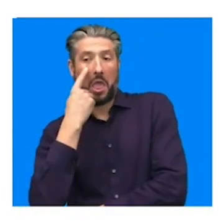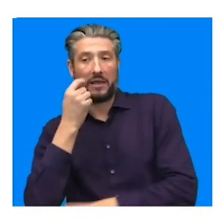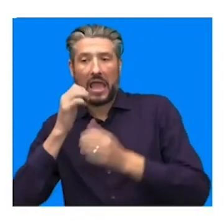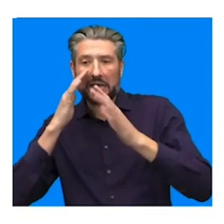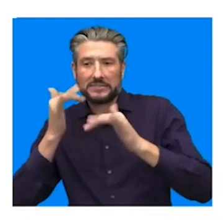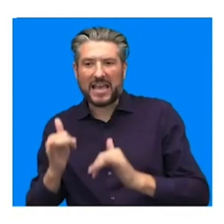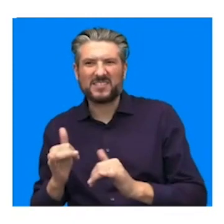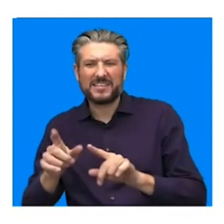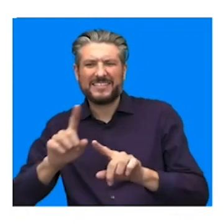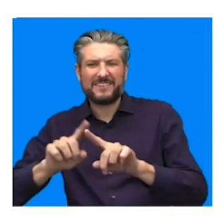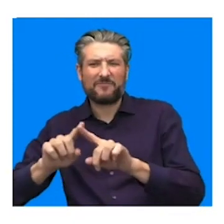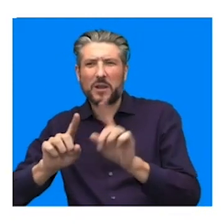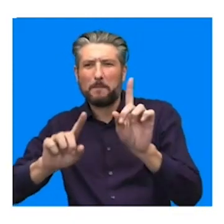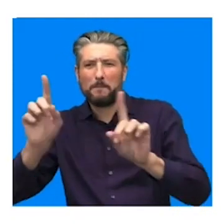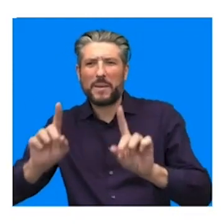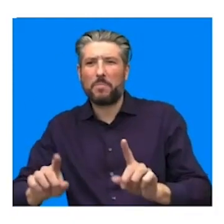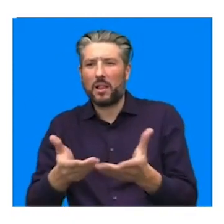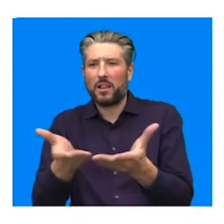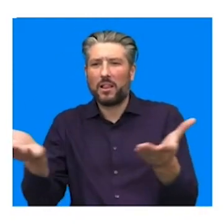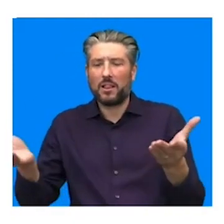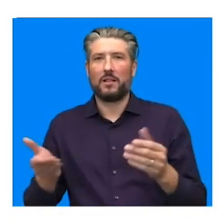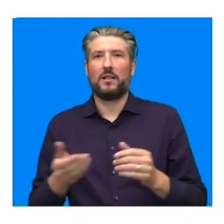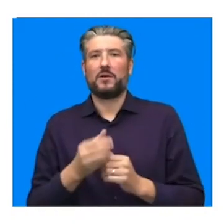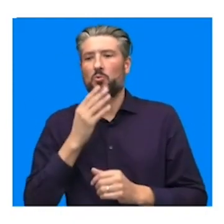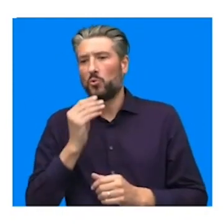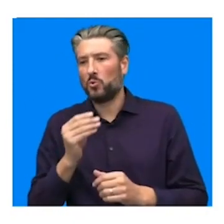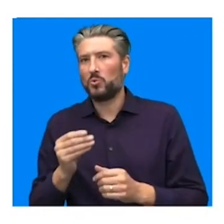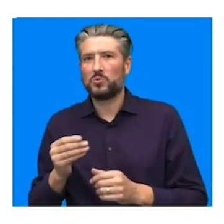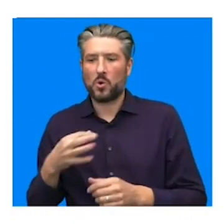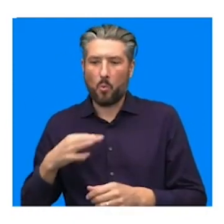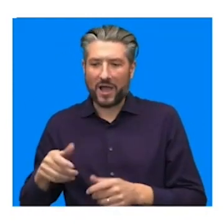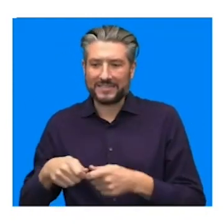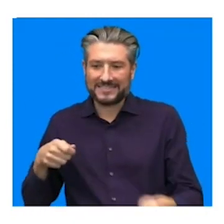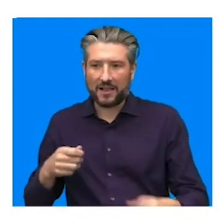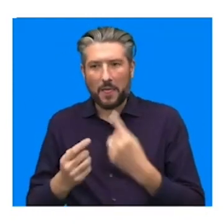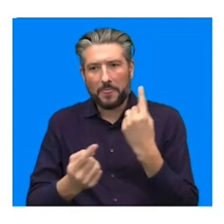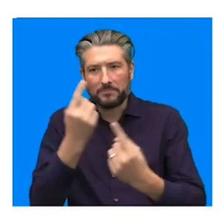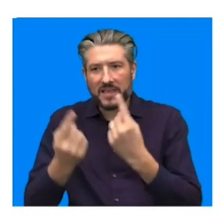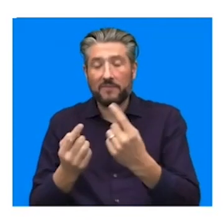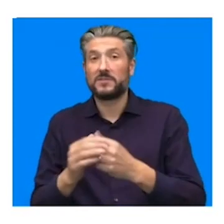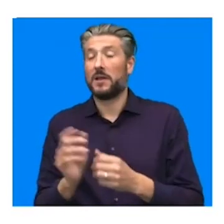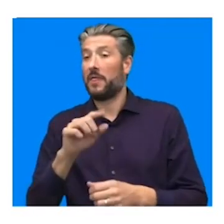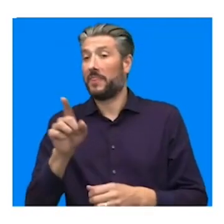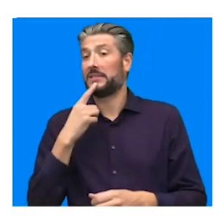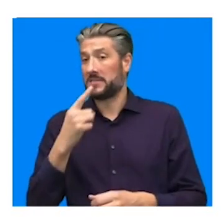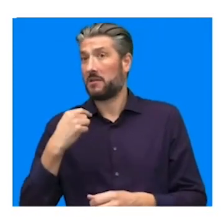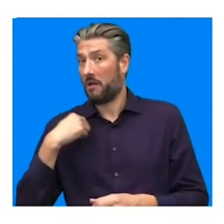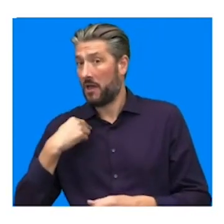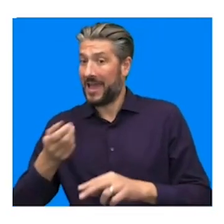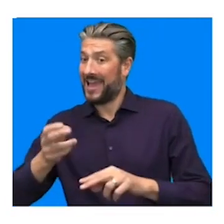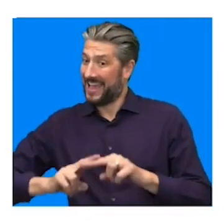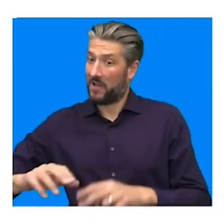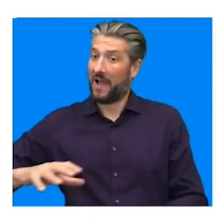various degrees of sight loss that were all cane users in the UK, actually all four of them said they'd be interested in buying one if there was one commercially